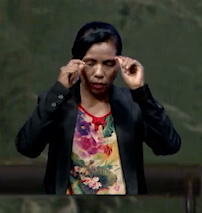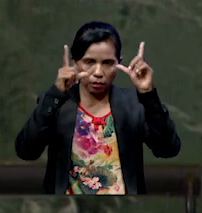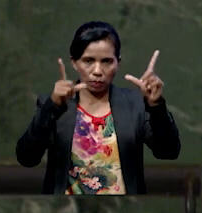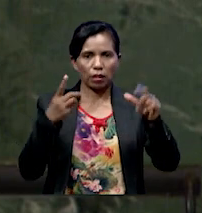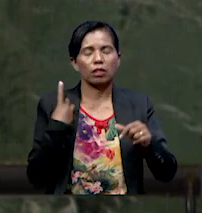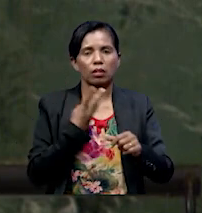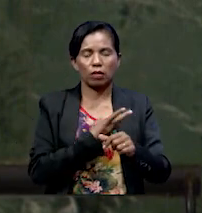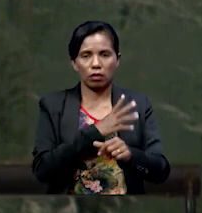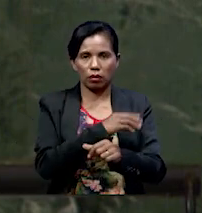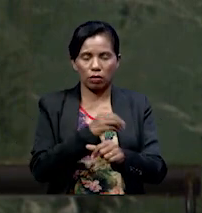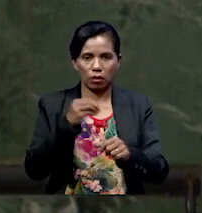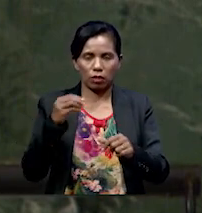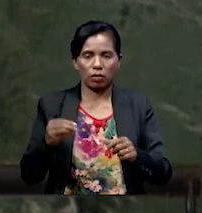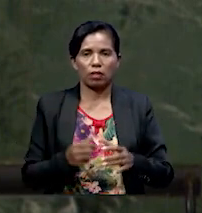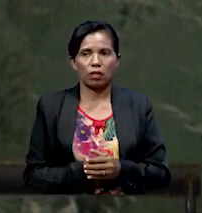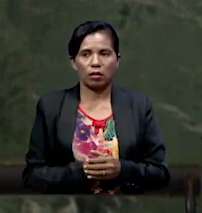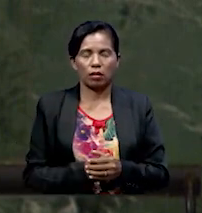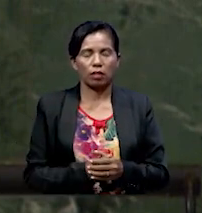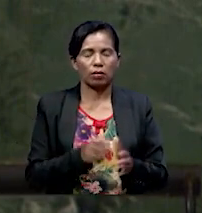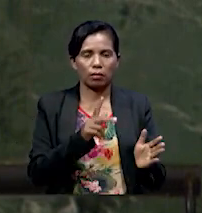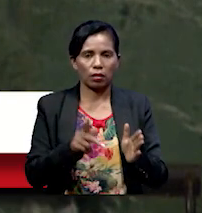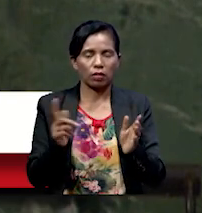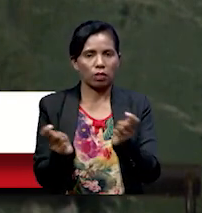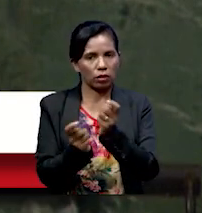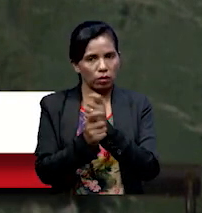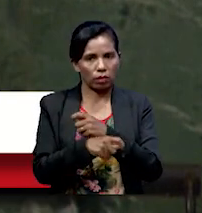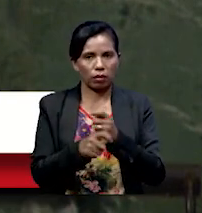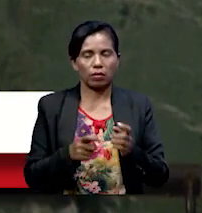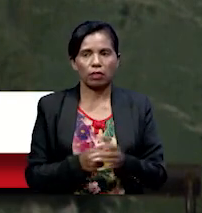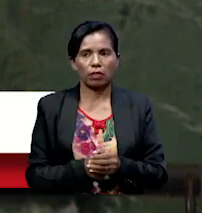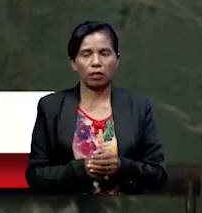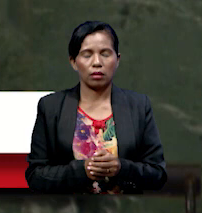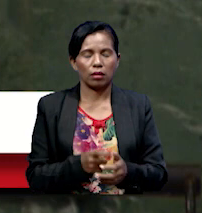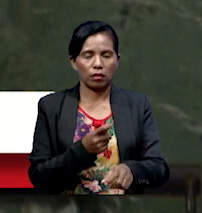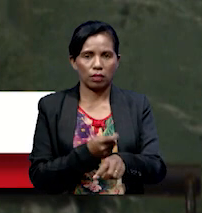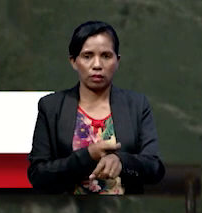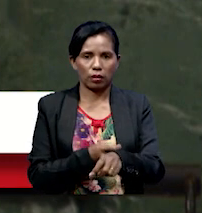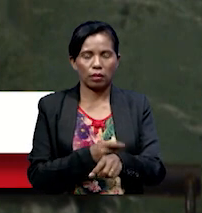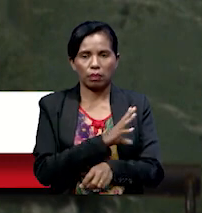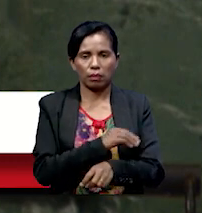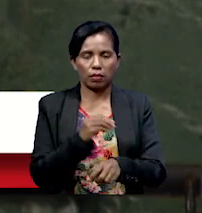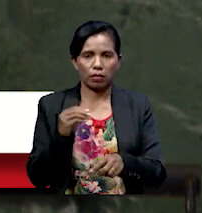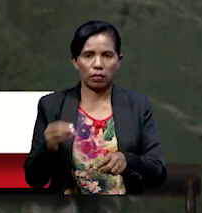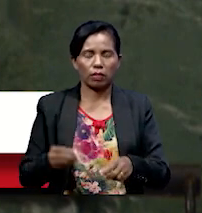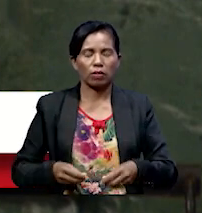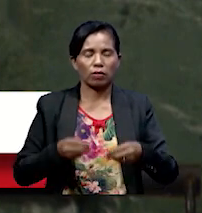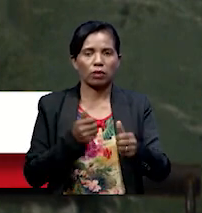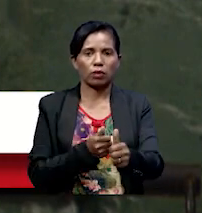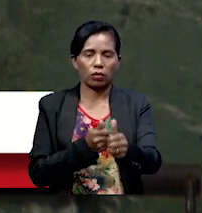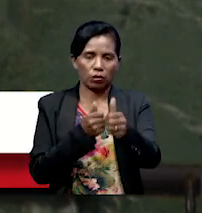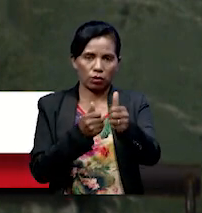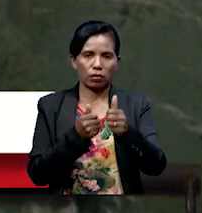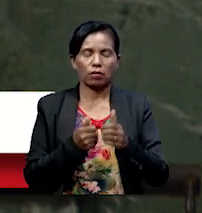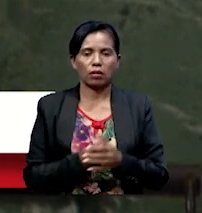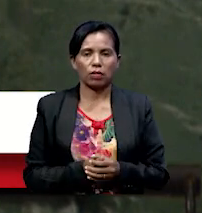endure multiple climate change catastrophes, prolonged dry season, followed by floods,